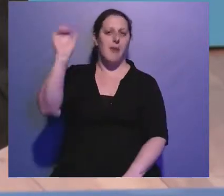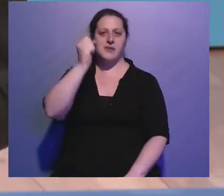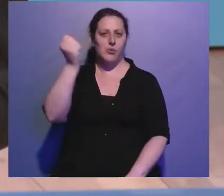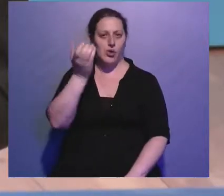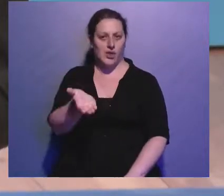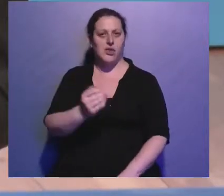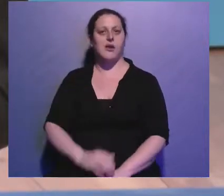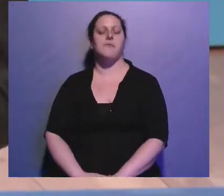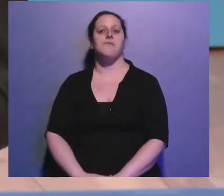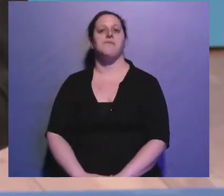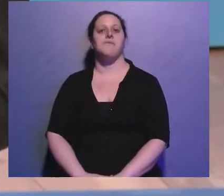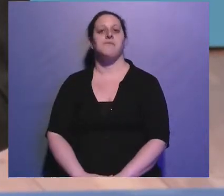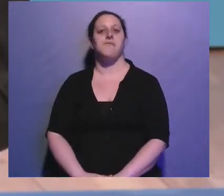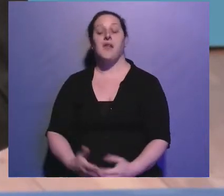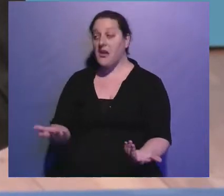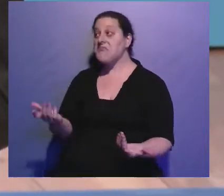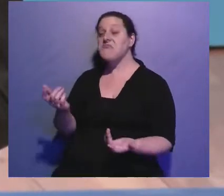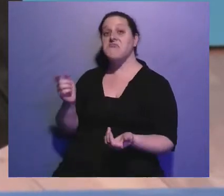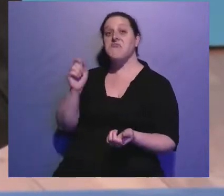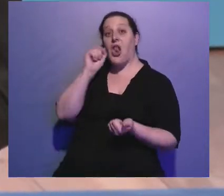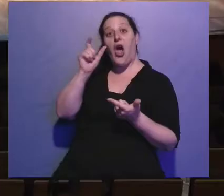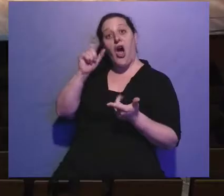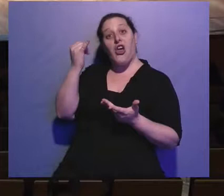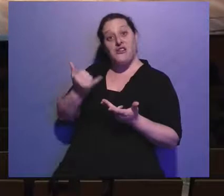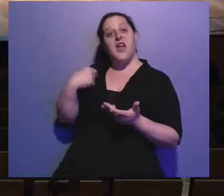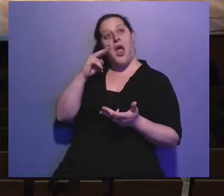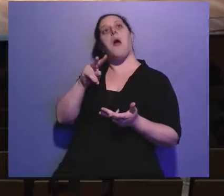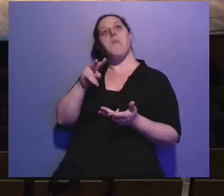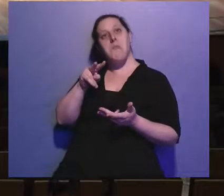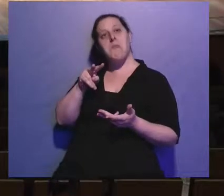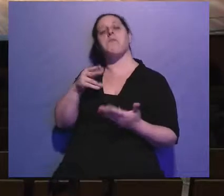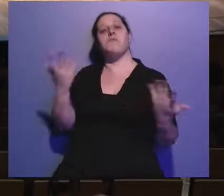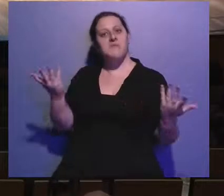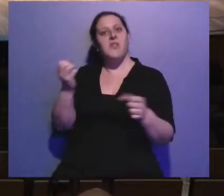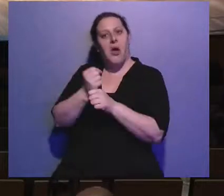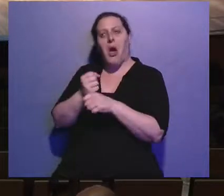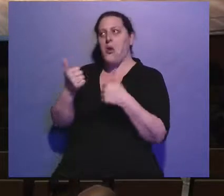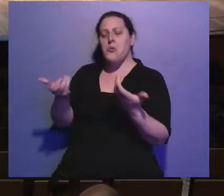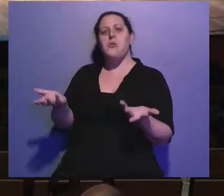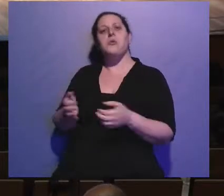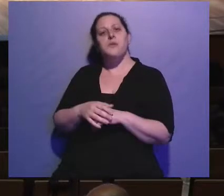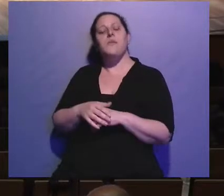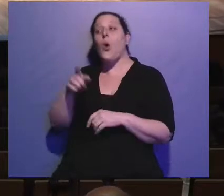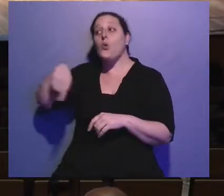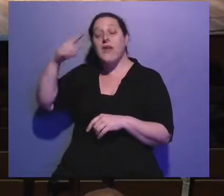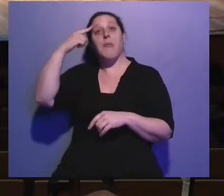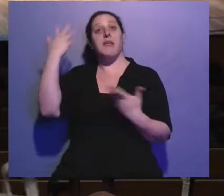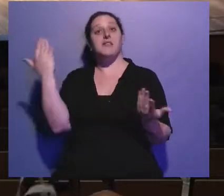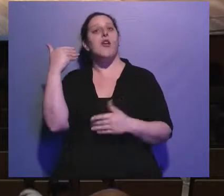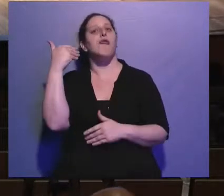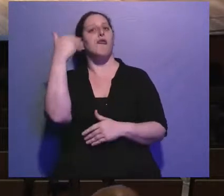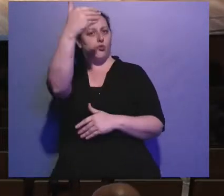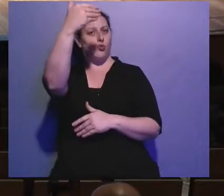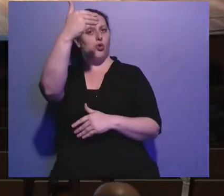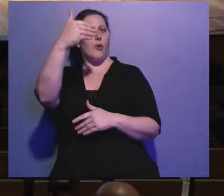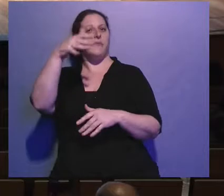the government at all levels. In view of these achievements and the challenges and all the work you are conducting,